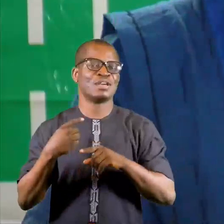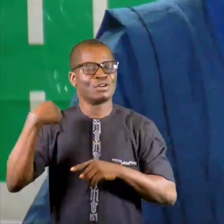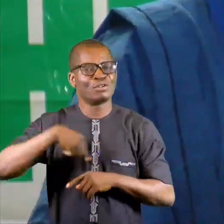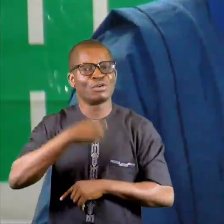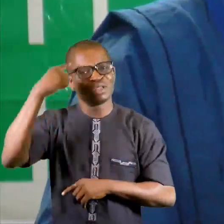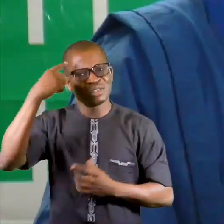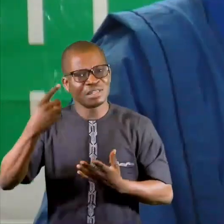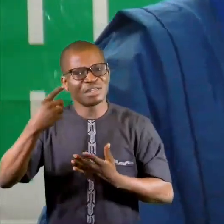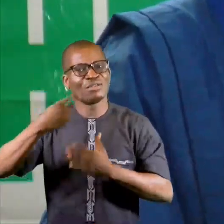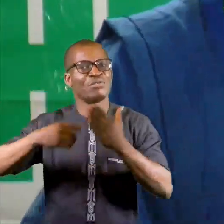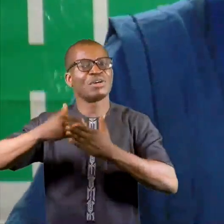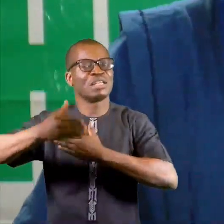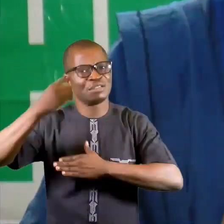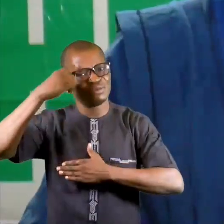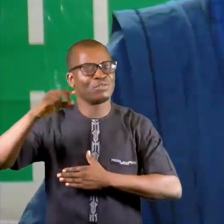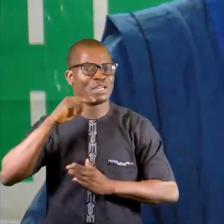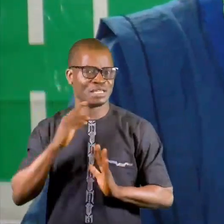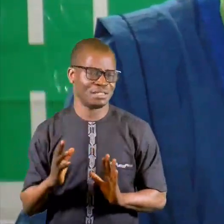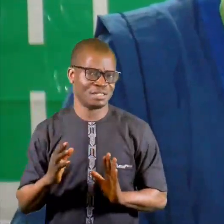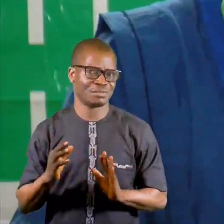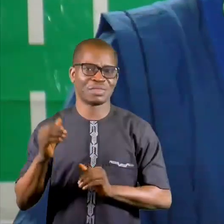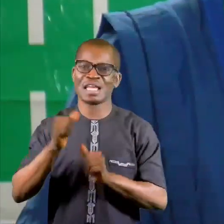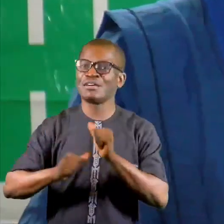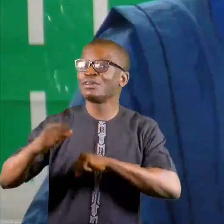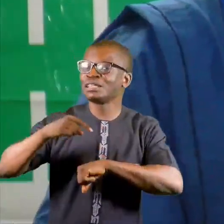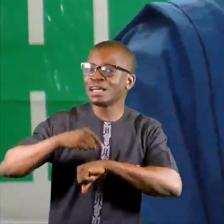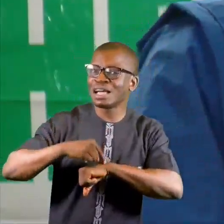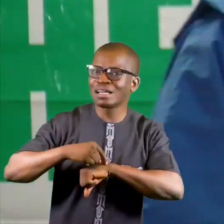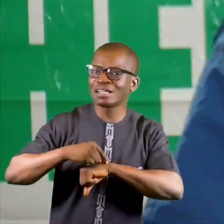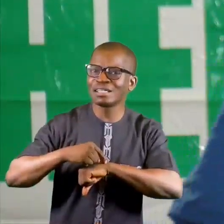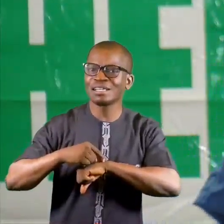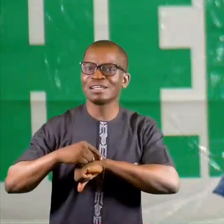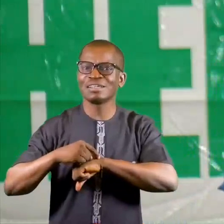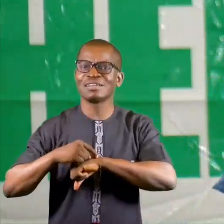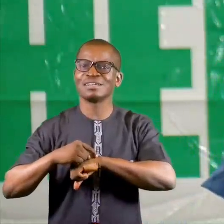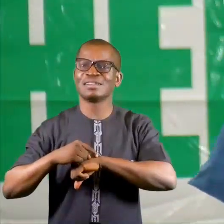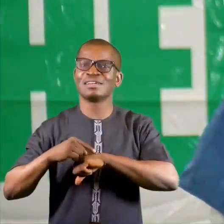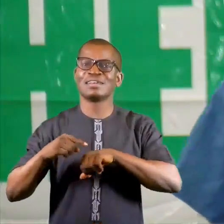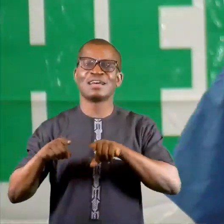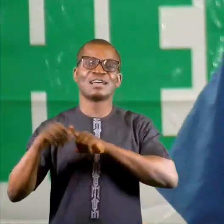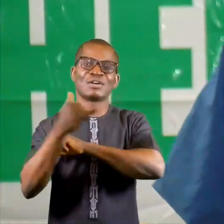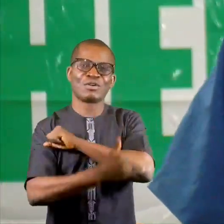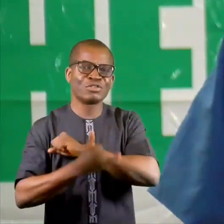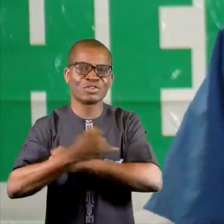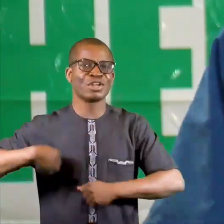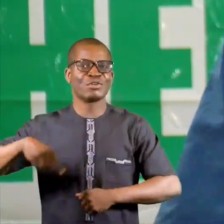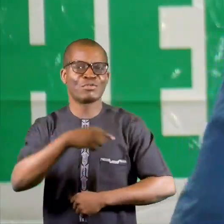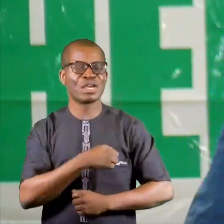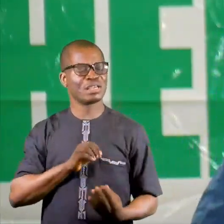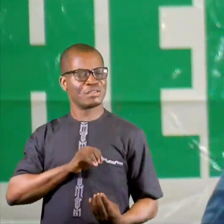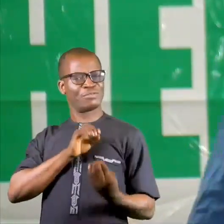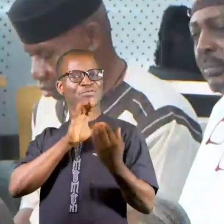think about what next for Nigeria. Every time as a country, we